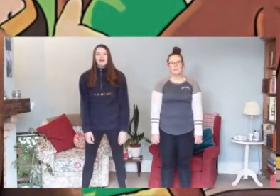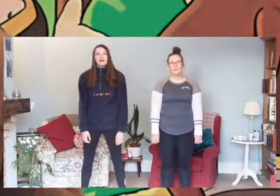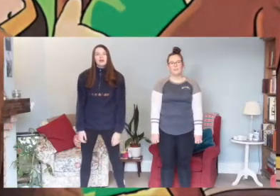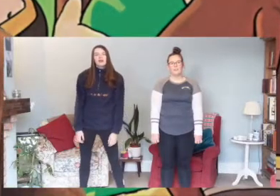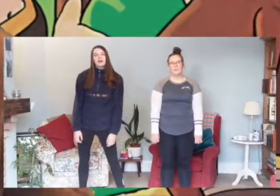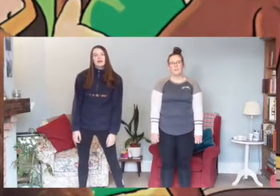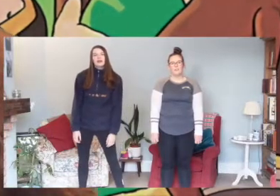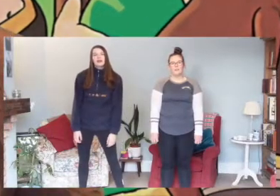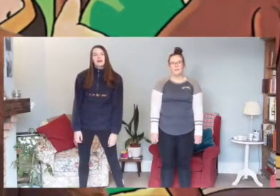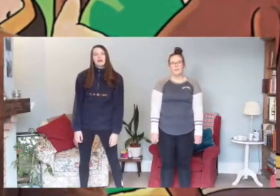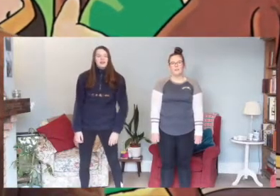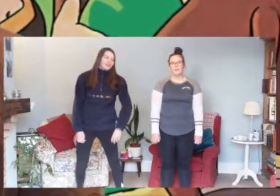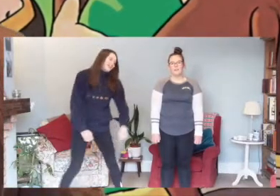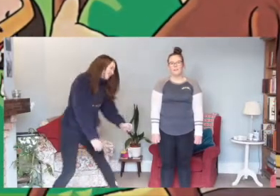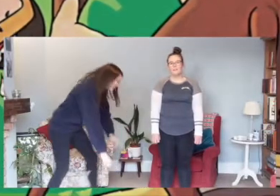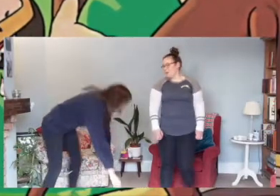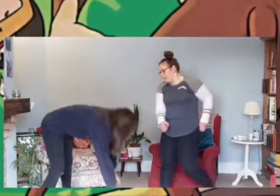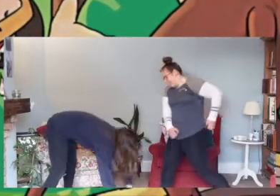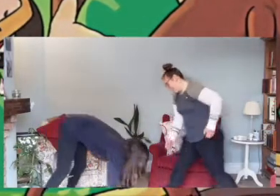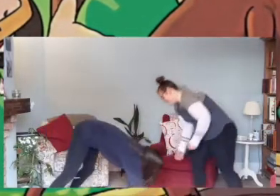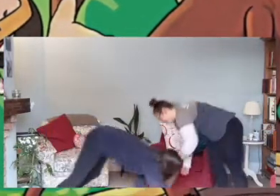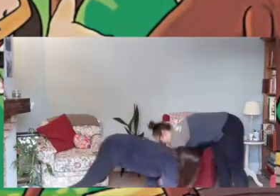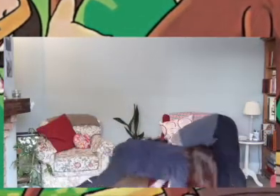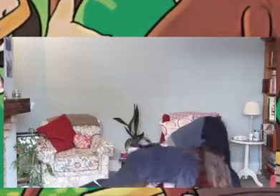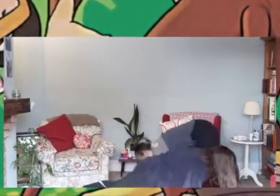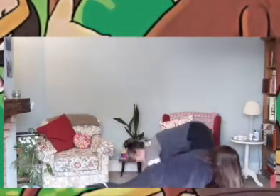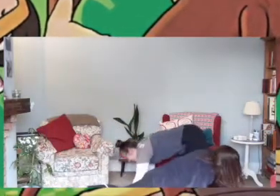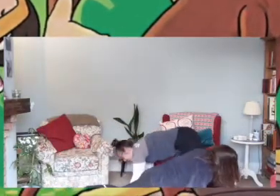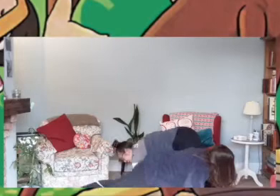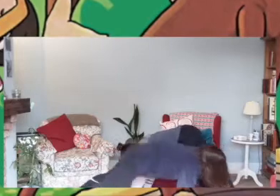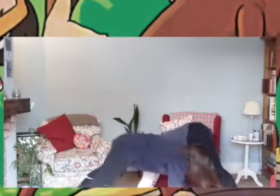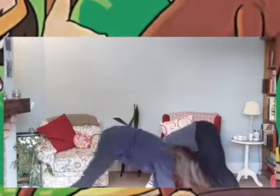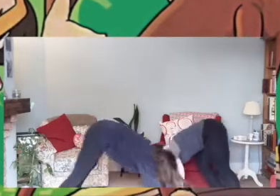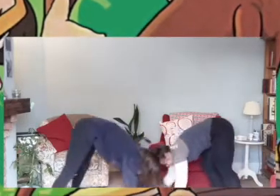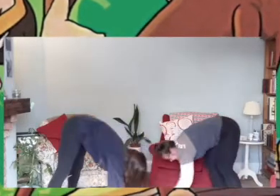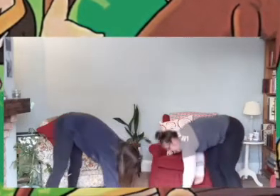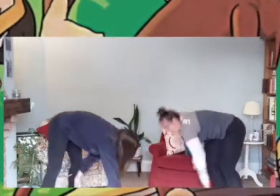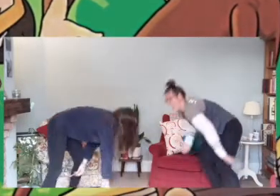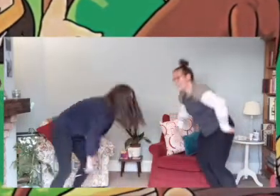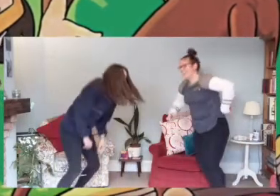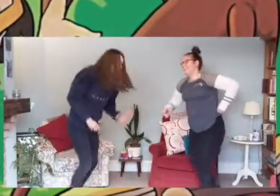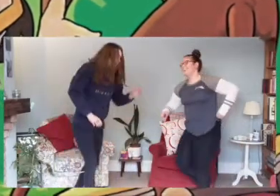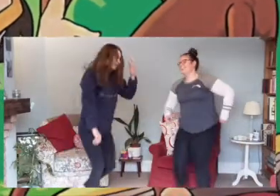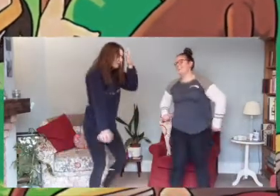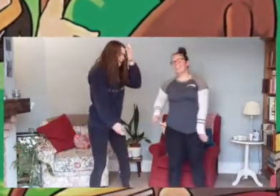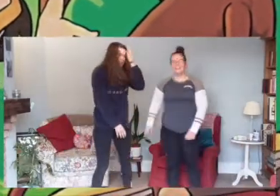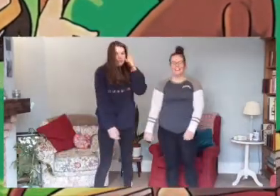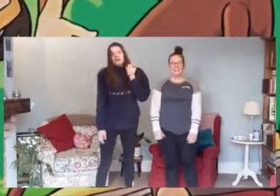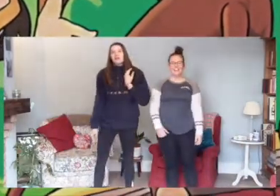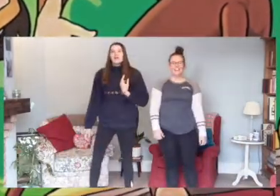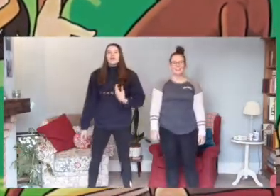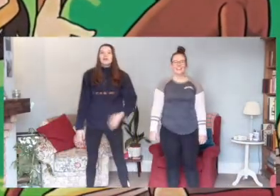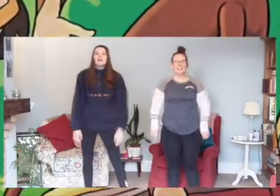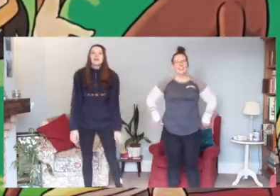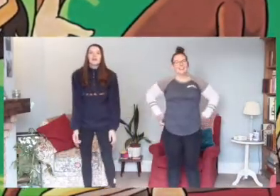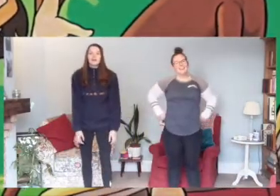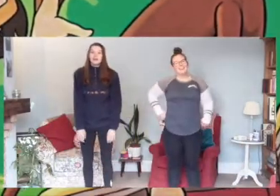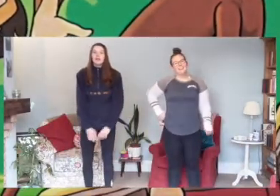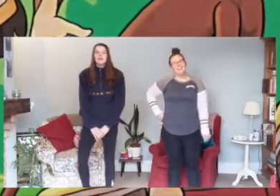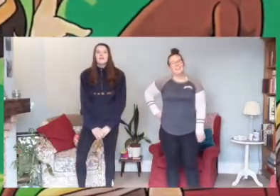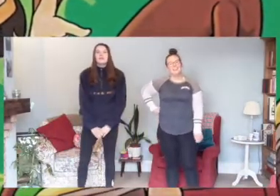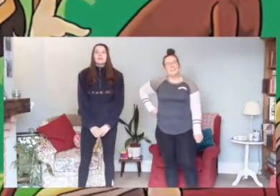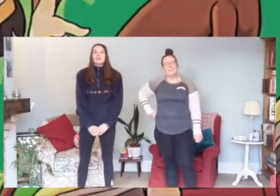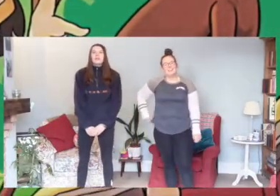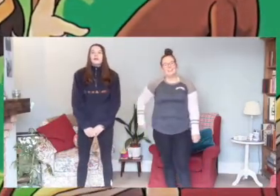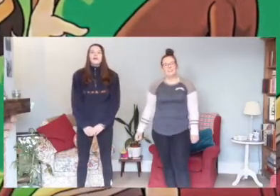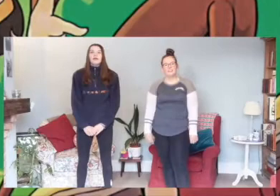"You ate my melon?" Coco shouted. Hippo nodded. "Very delicious it was too, but I always say it's the thought that matters.